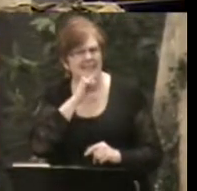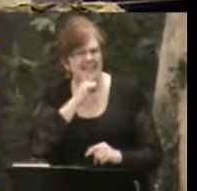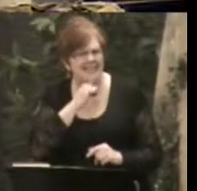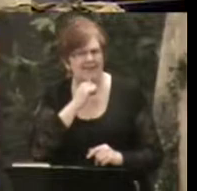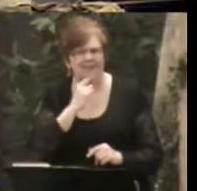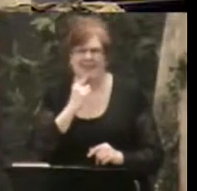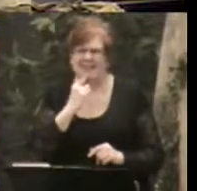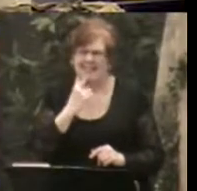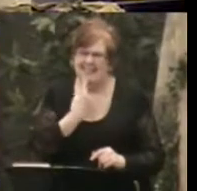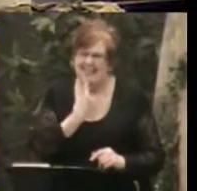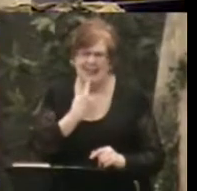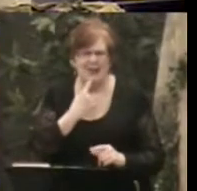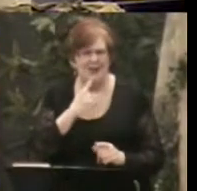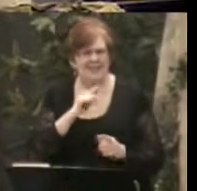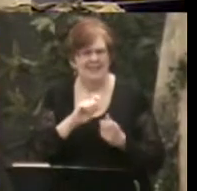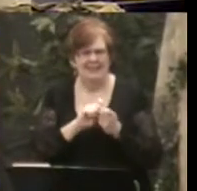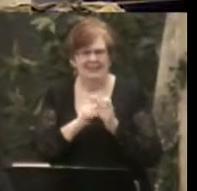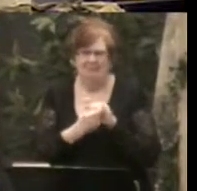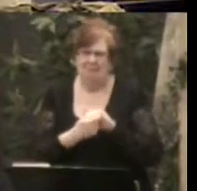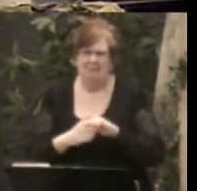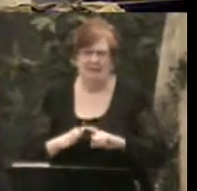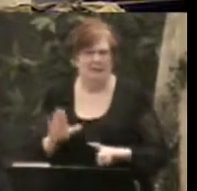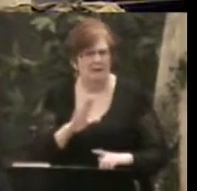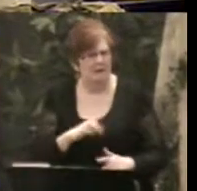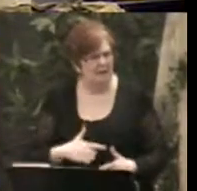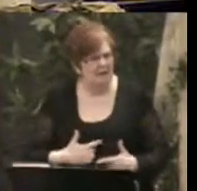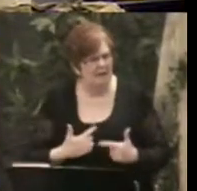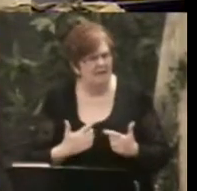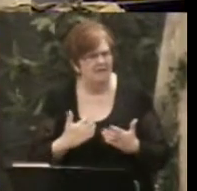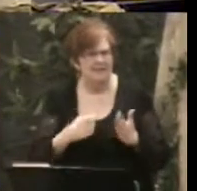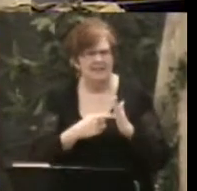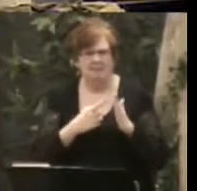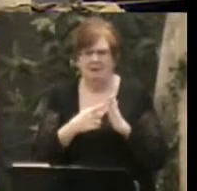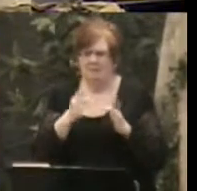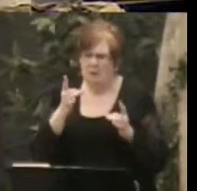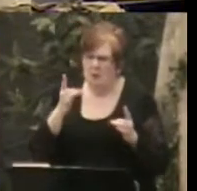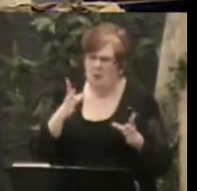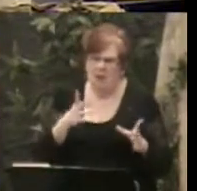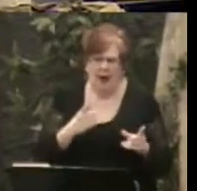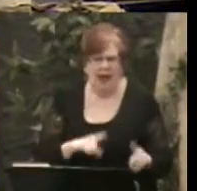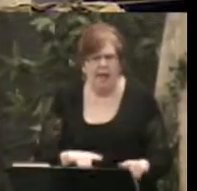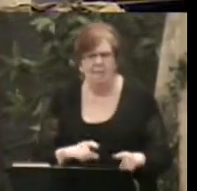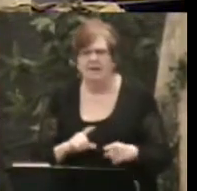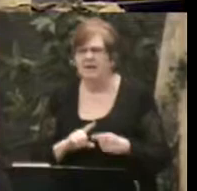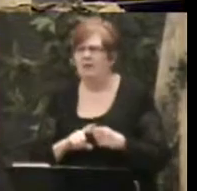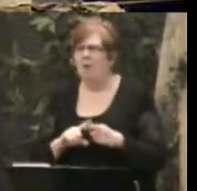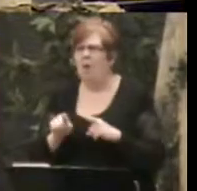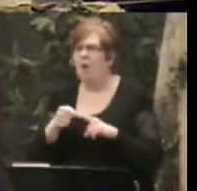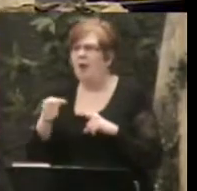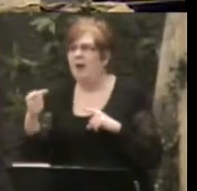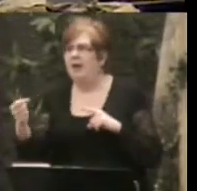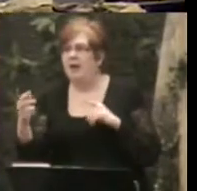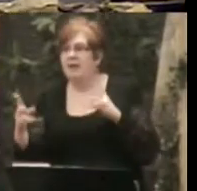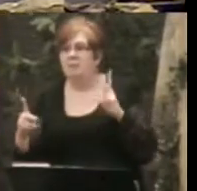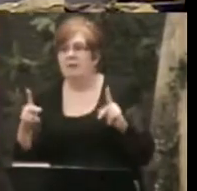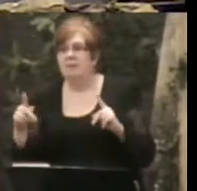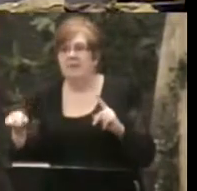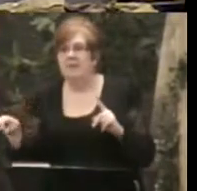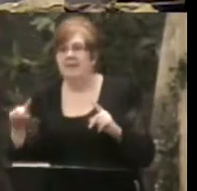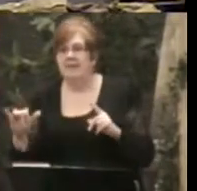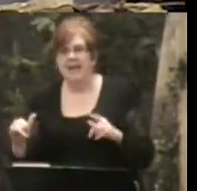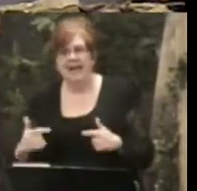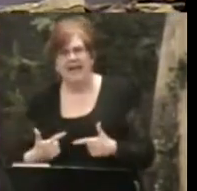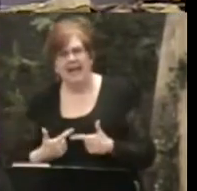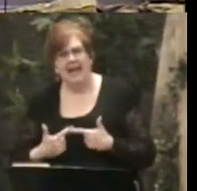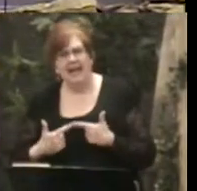huge and immediate reversal in their lives, some tragedy. Or conversely, it is people who have lived